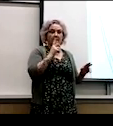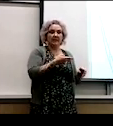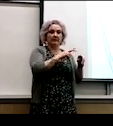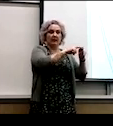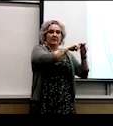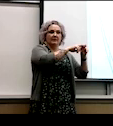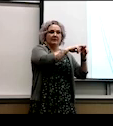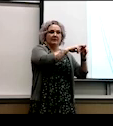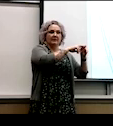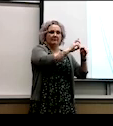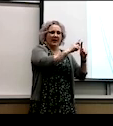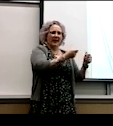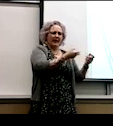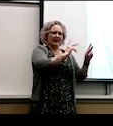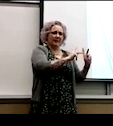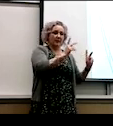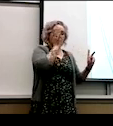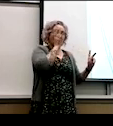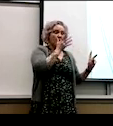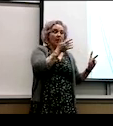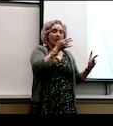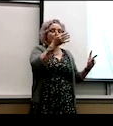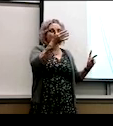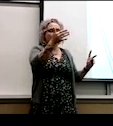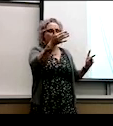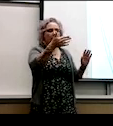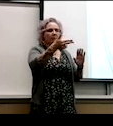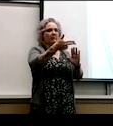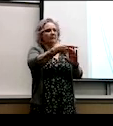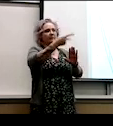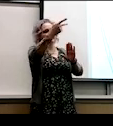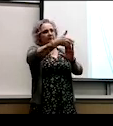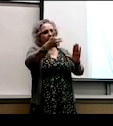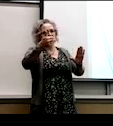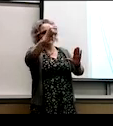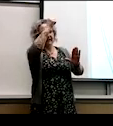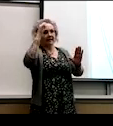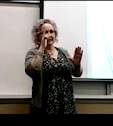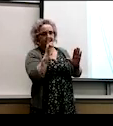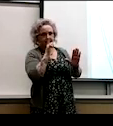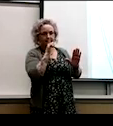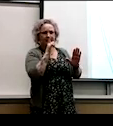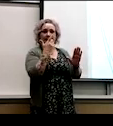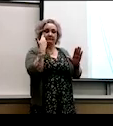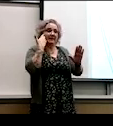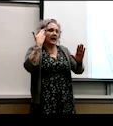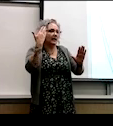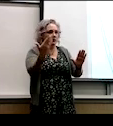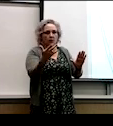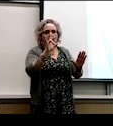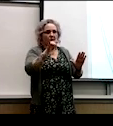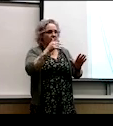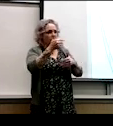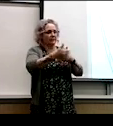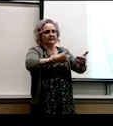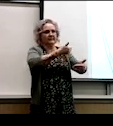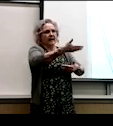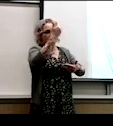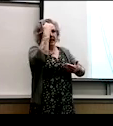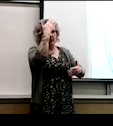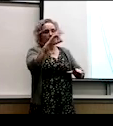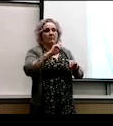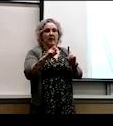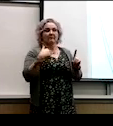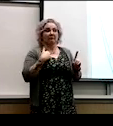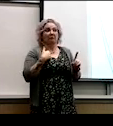will cause some different early symptoms of the disease. And we'll go through some of them as I keep